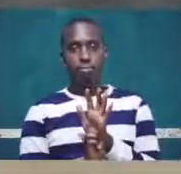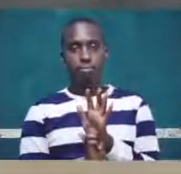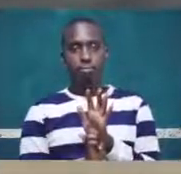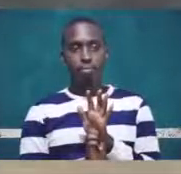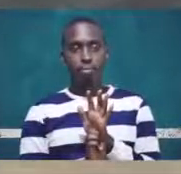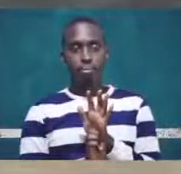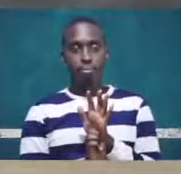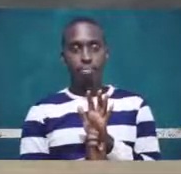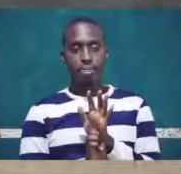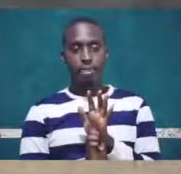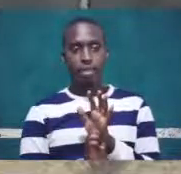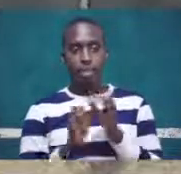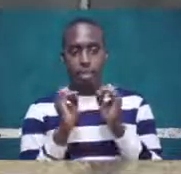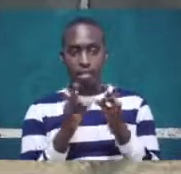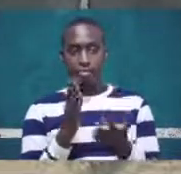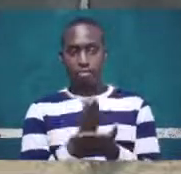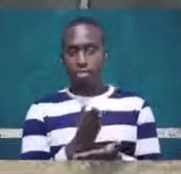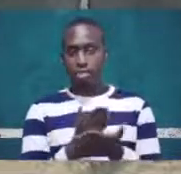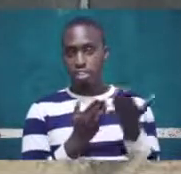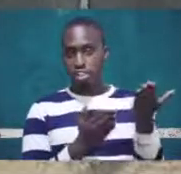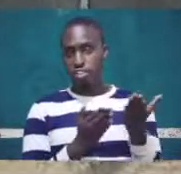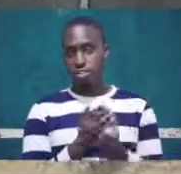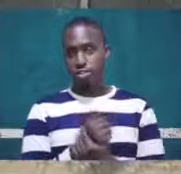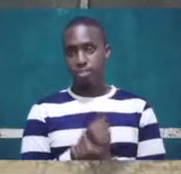when if this is,